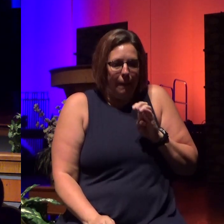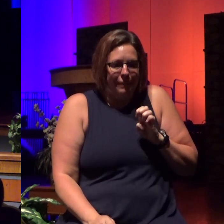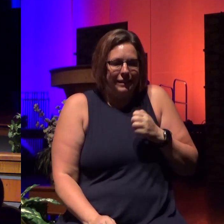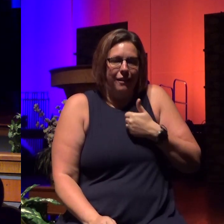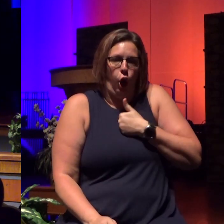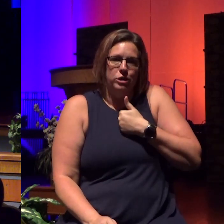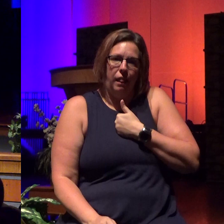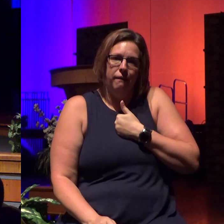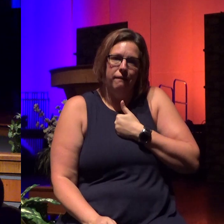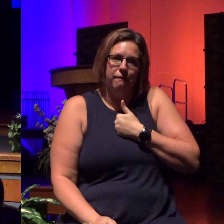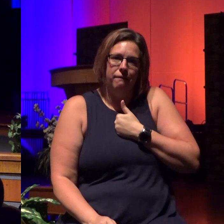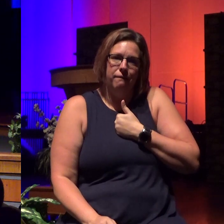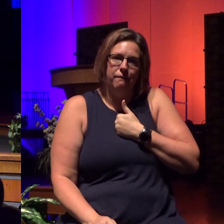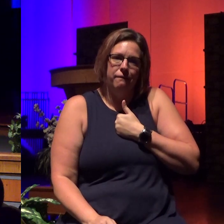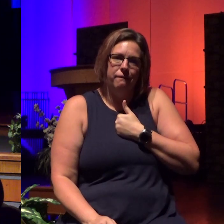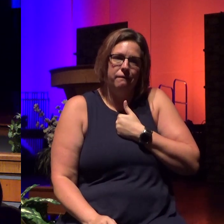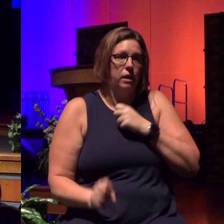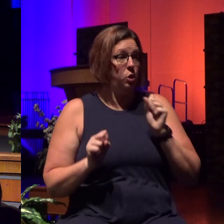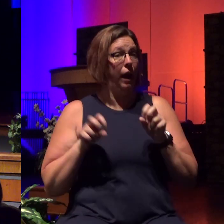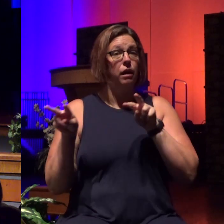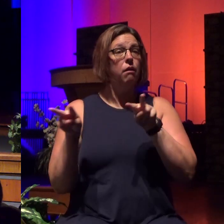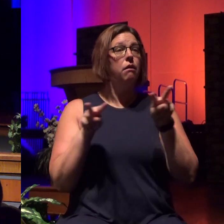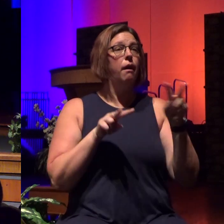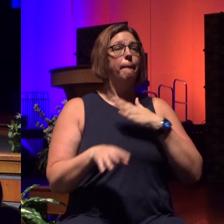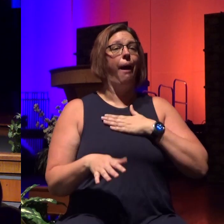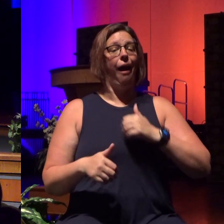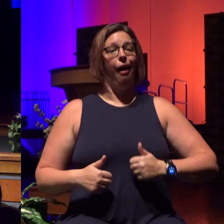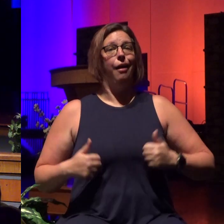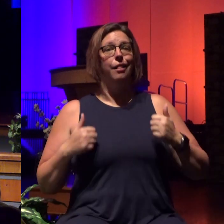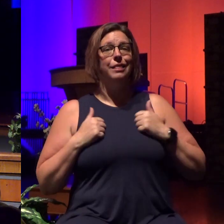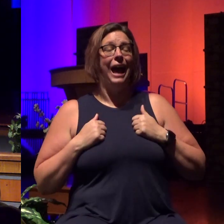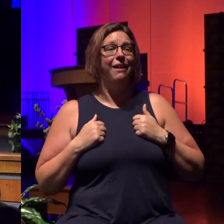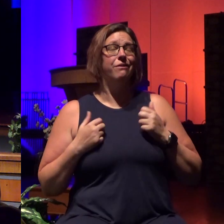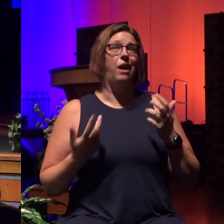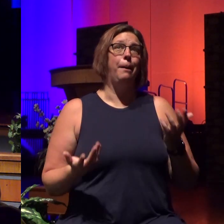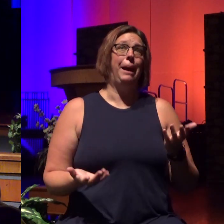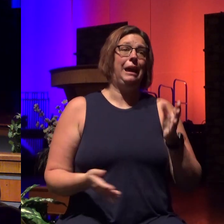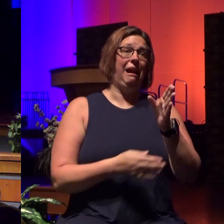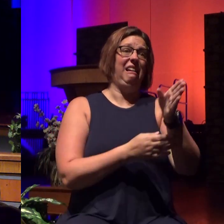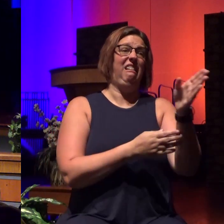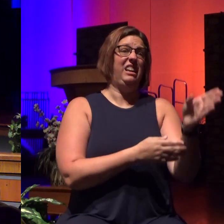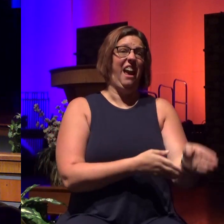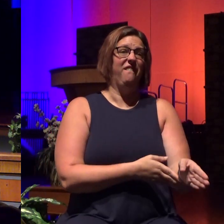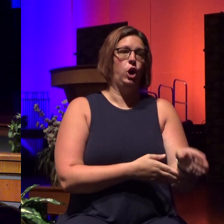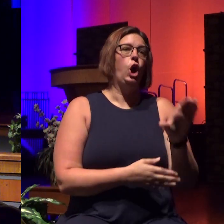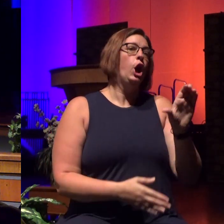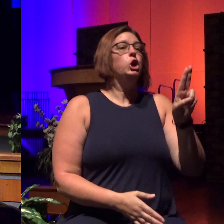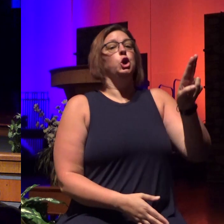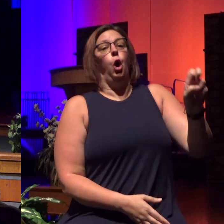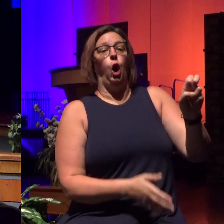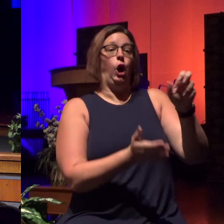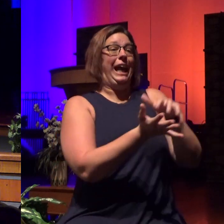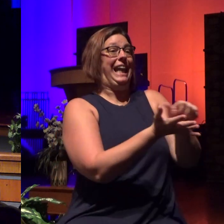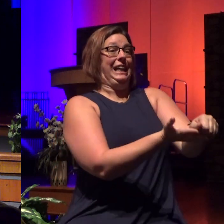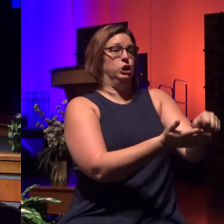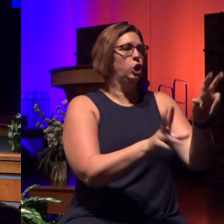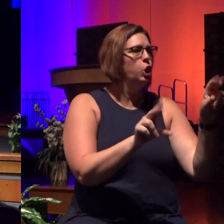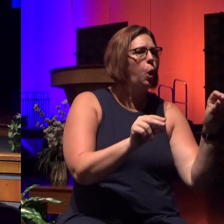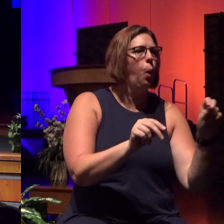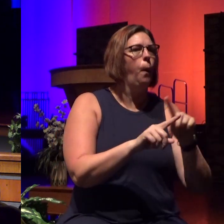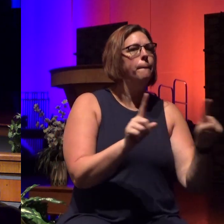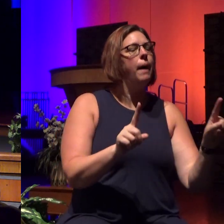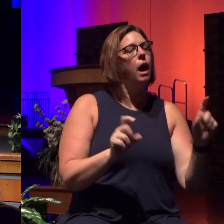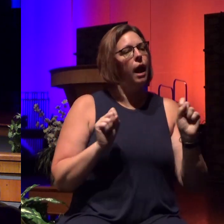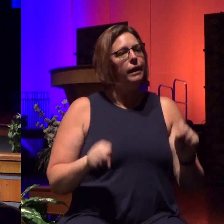us. So I can look around at my life and say, I may never cure cancer, but I can ask myself some